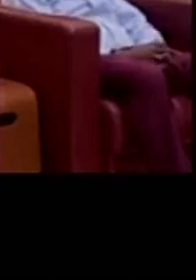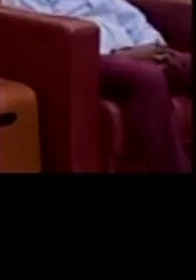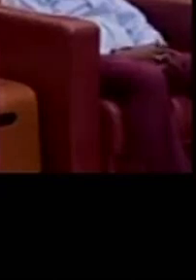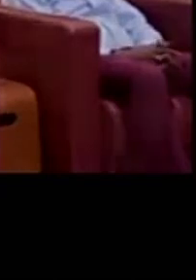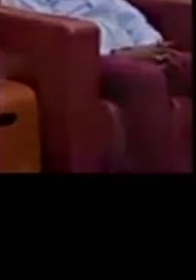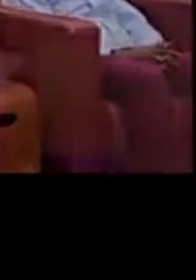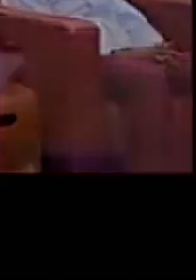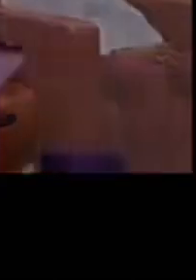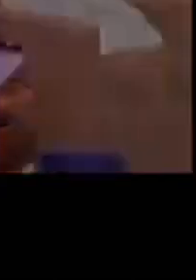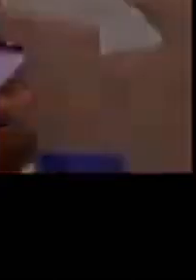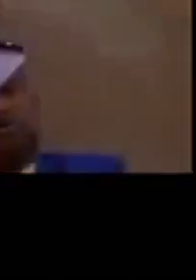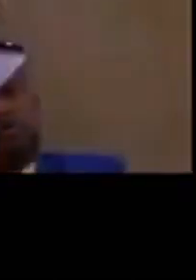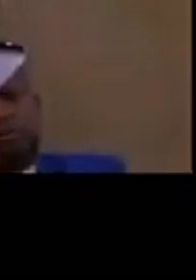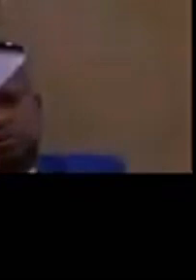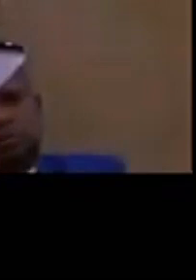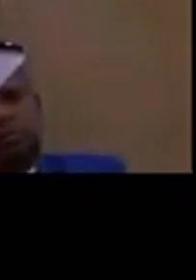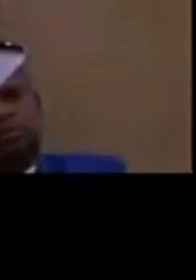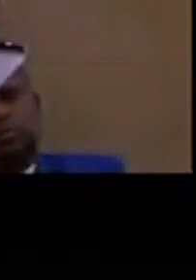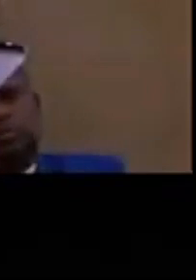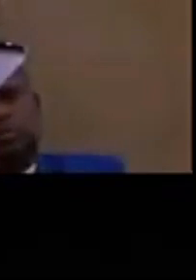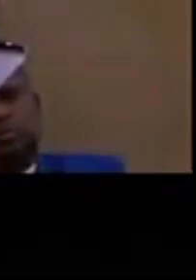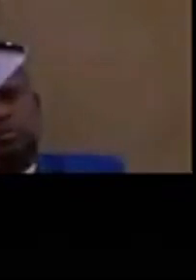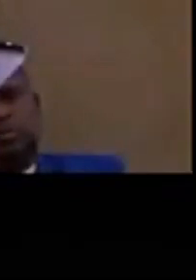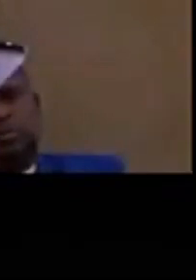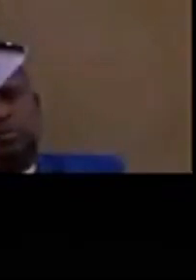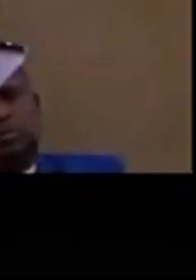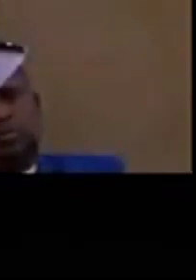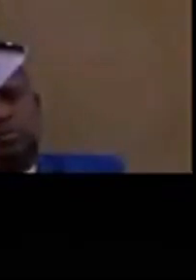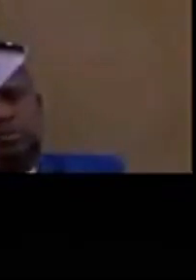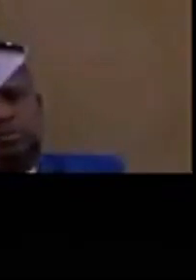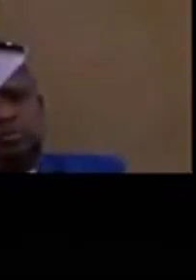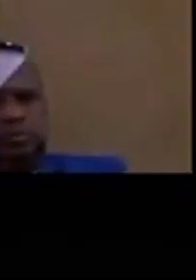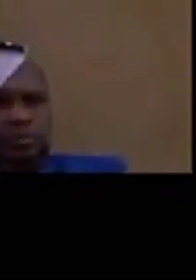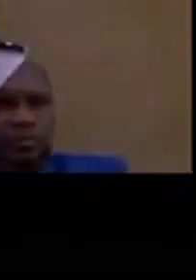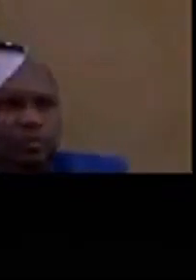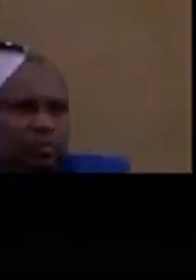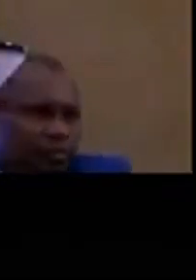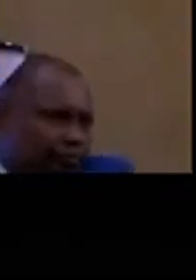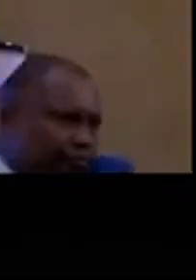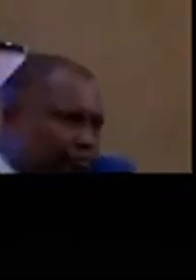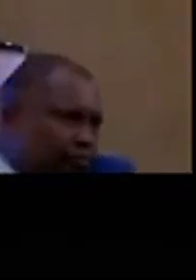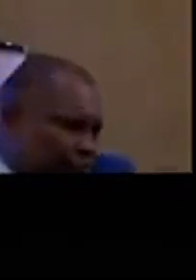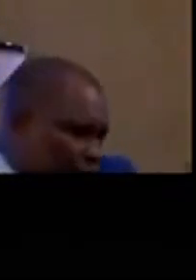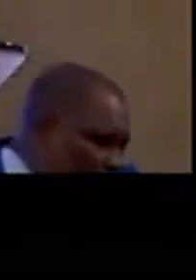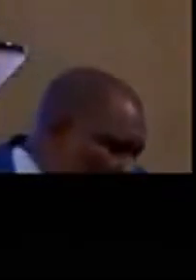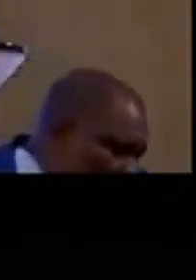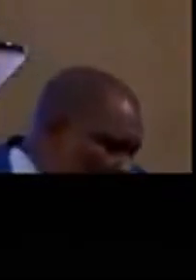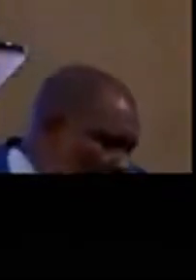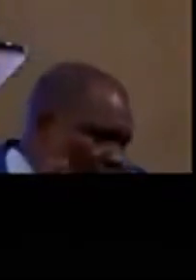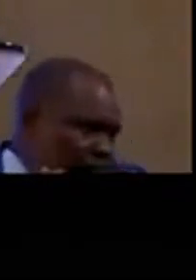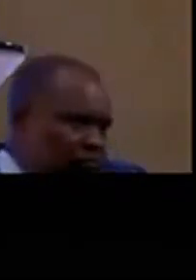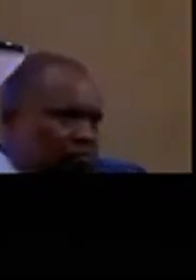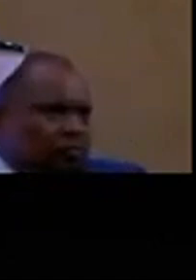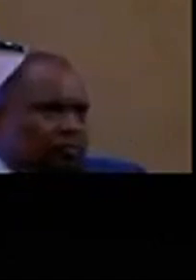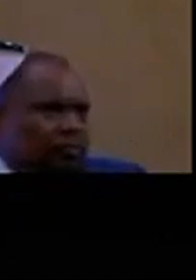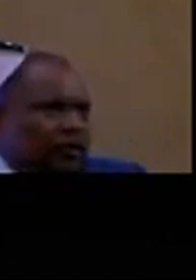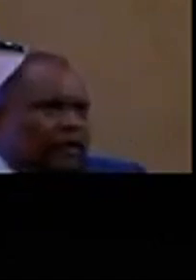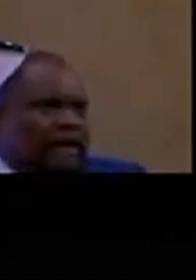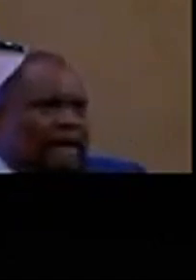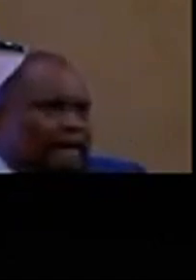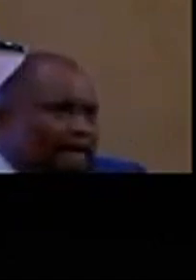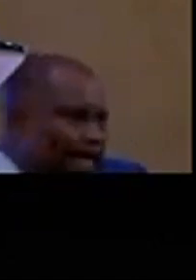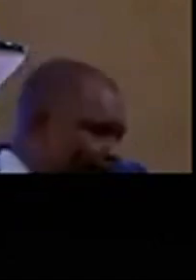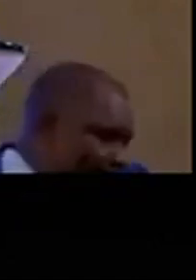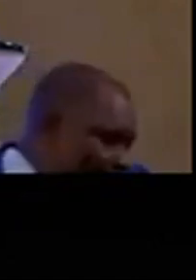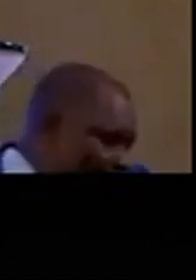we commit our program tonight into your hands. We pray, Lord, have your way, take control. Let your name be glorified. Feed us with your